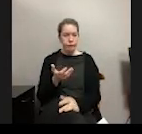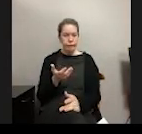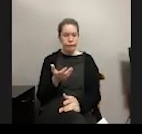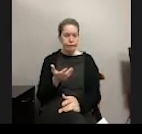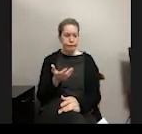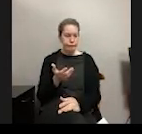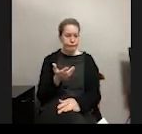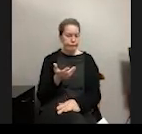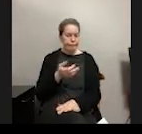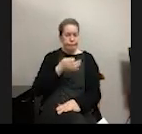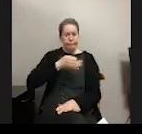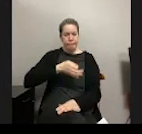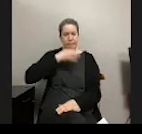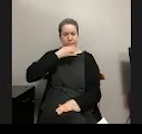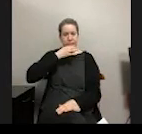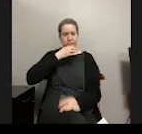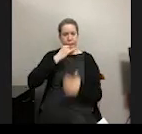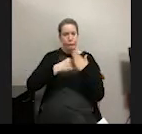proposed a public art